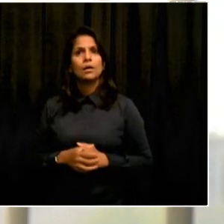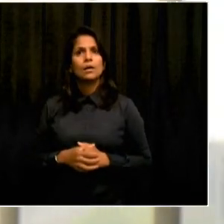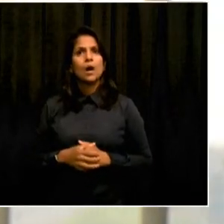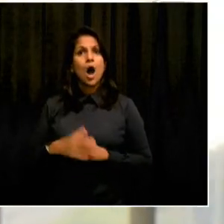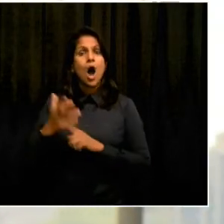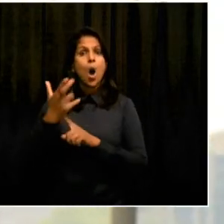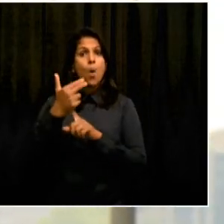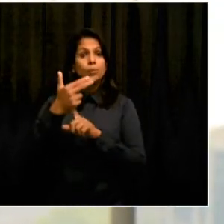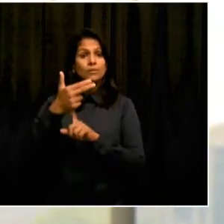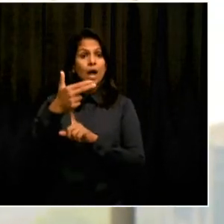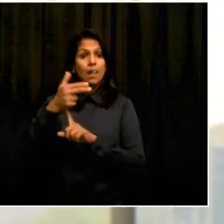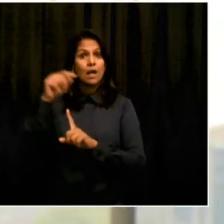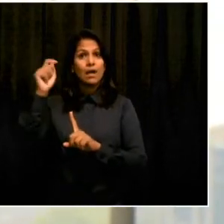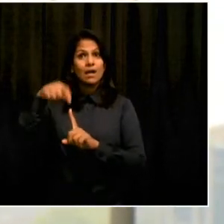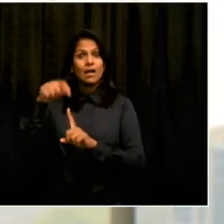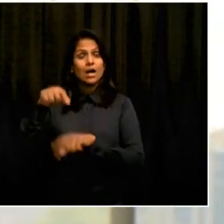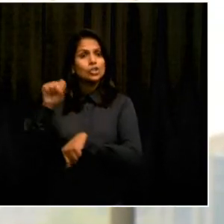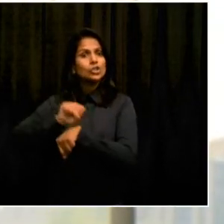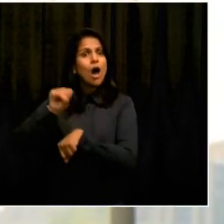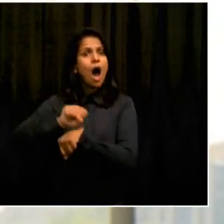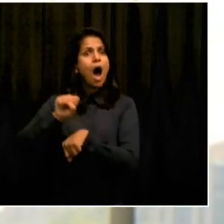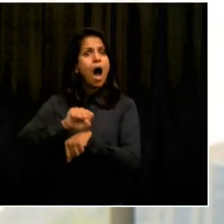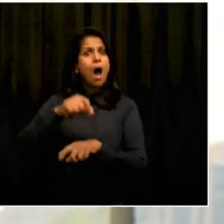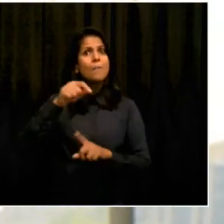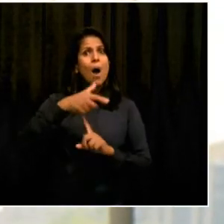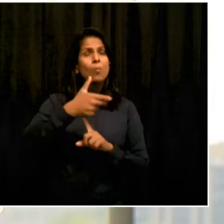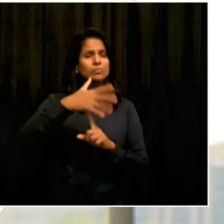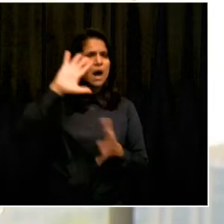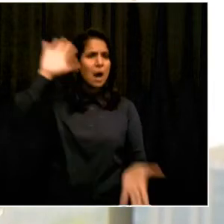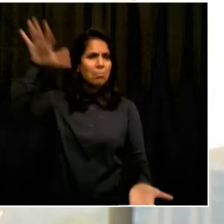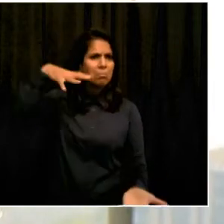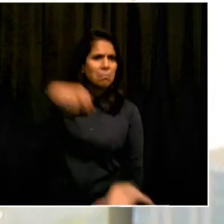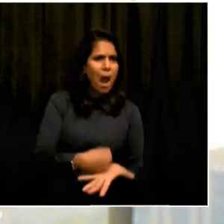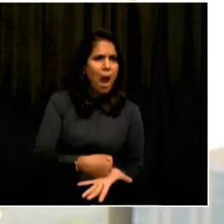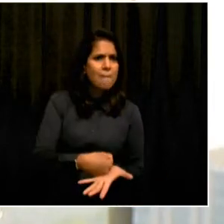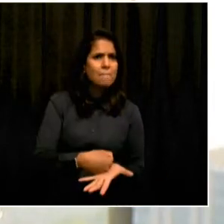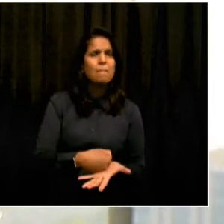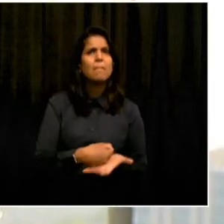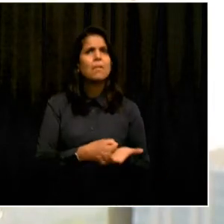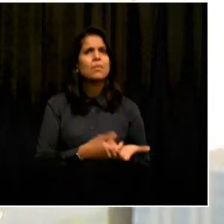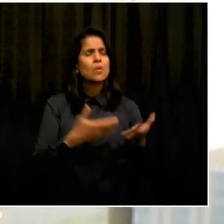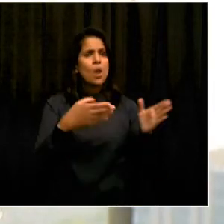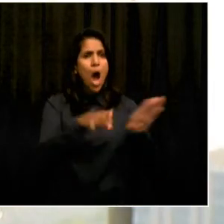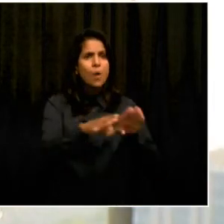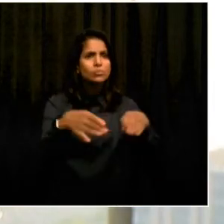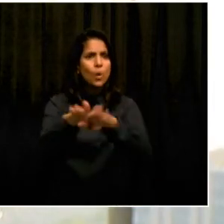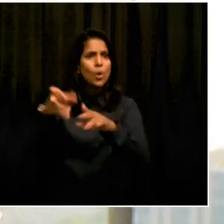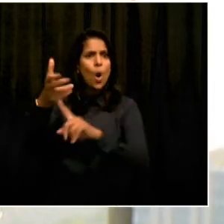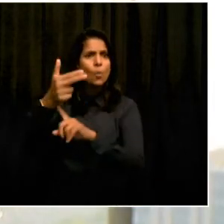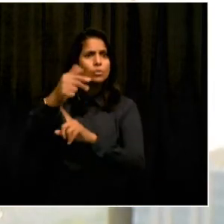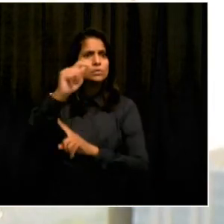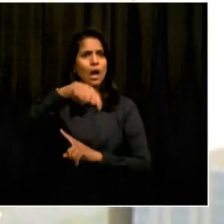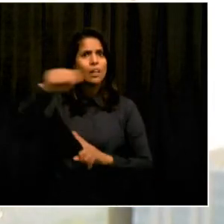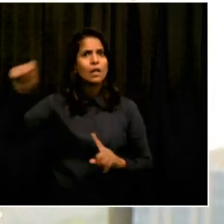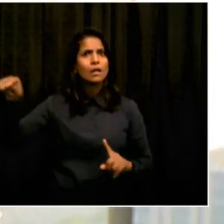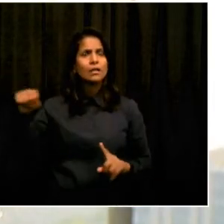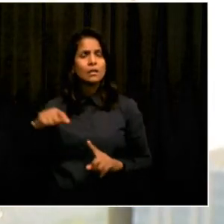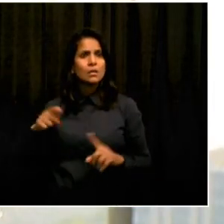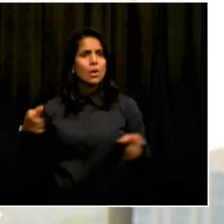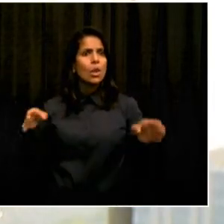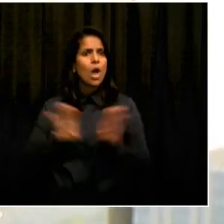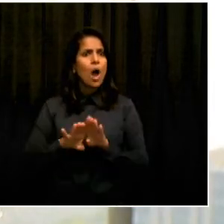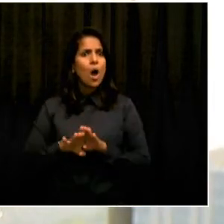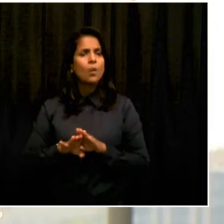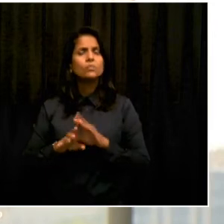that industry? And you have a lot on your plate. So are you designating anyone to help specifically with the revitalization to help these hotels?